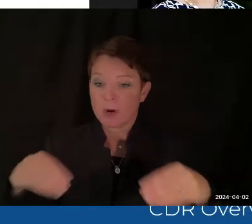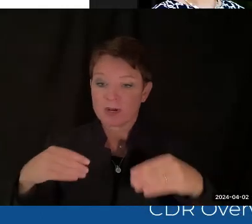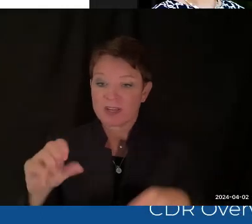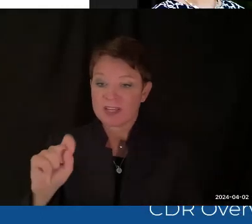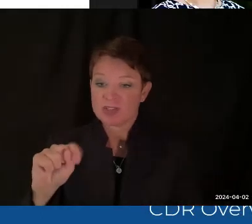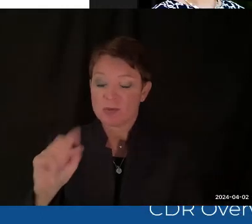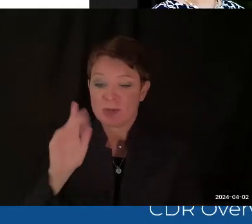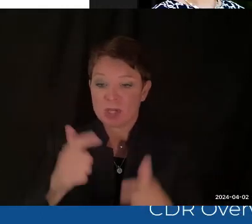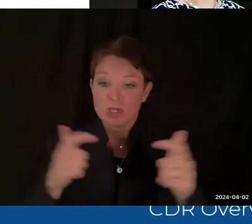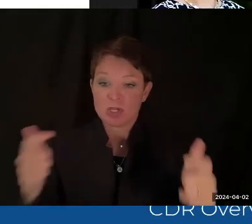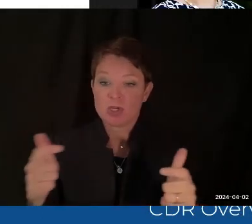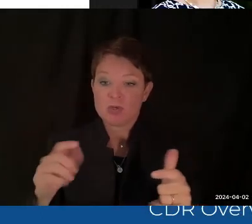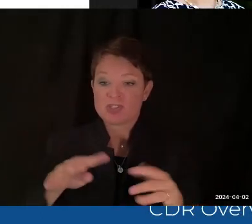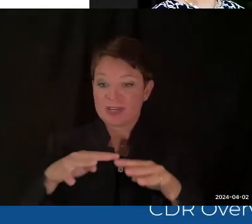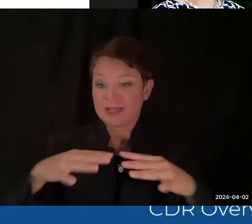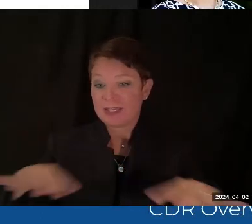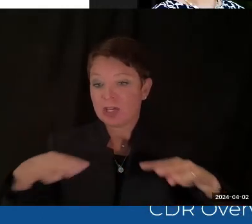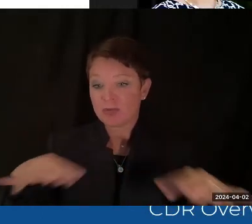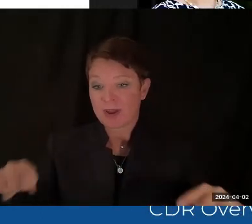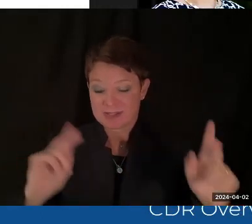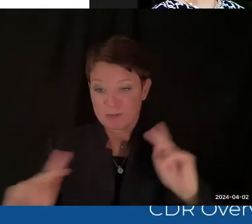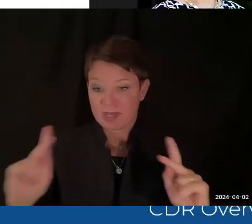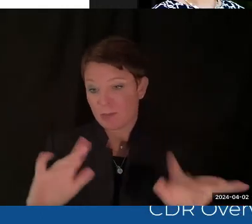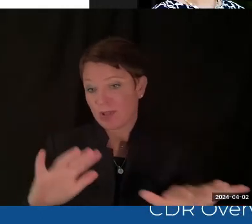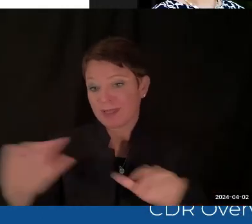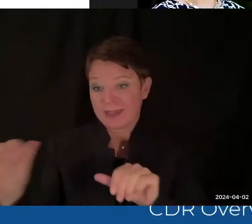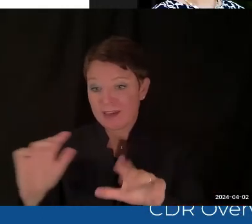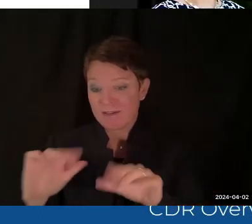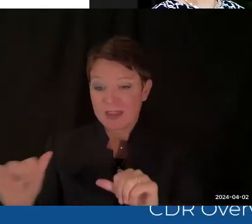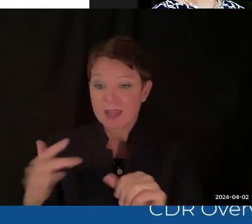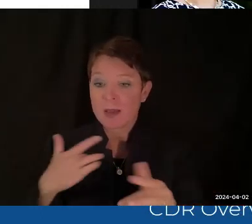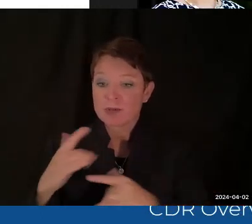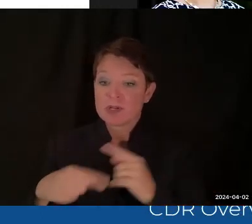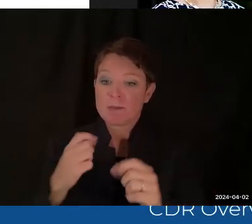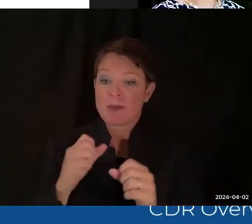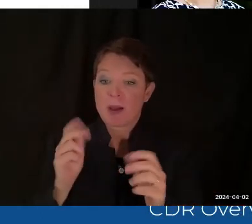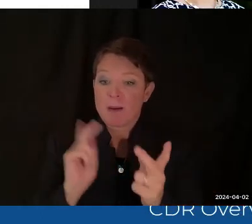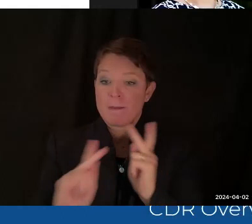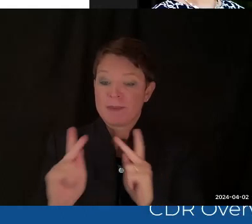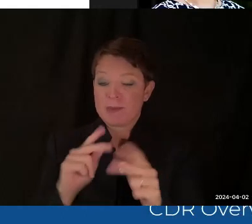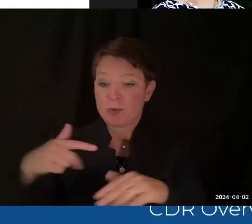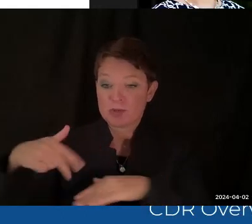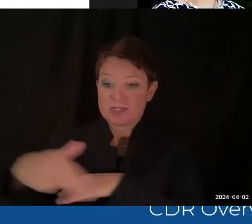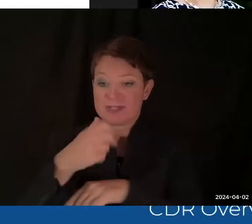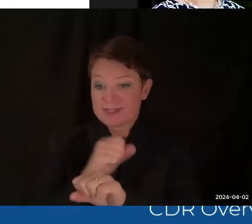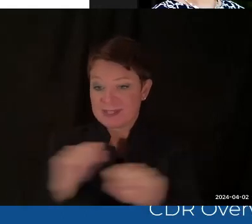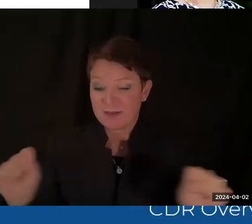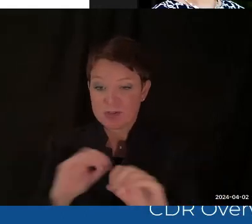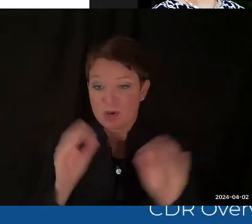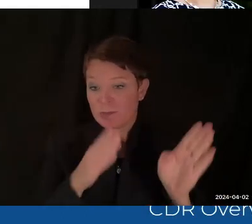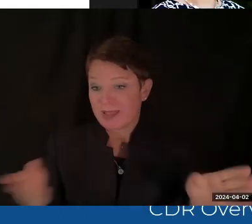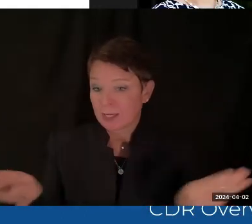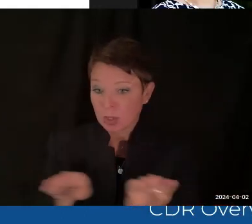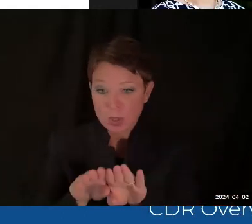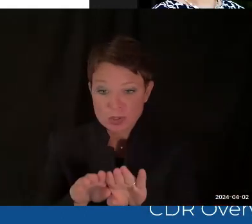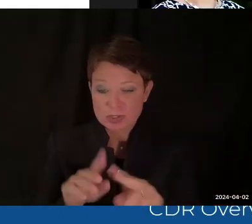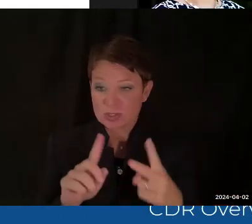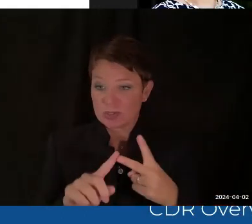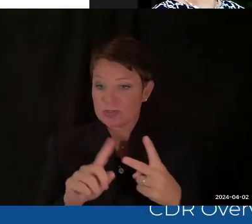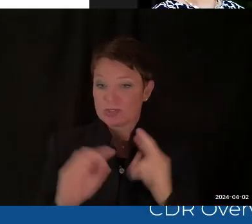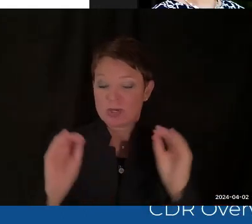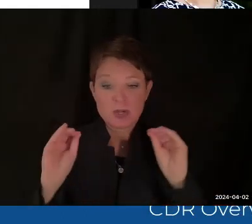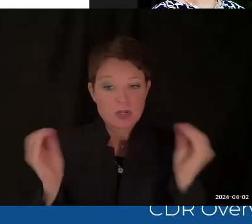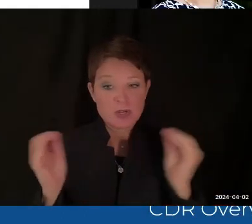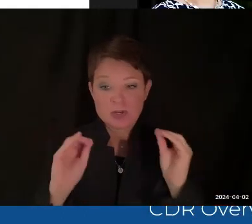be a huge egress of folks. And I'm really concerned about pedestrian safety, right? There's no planned closures. There's not really